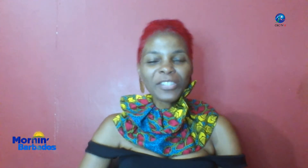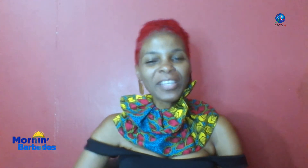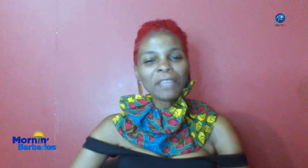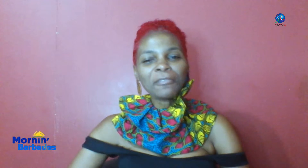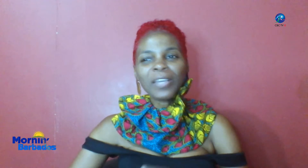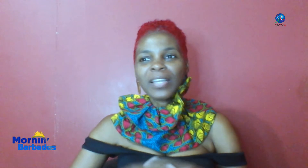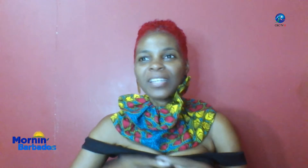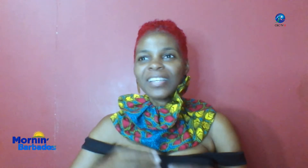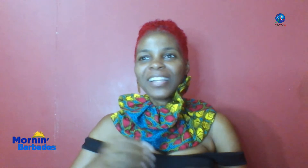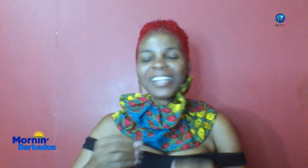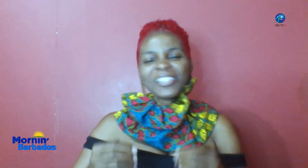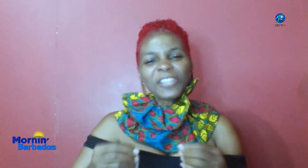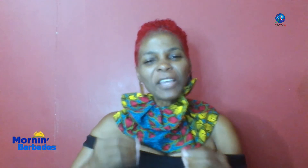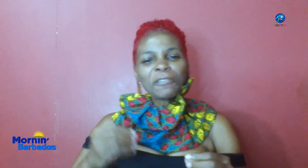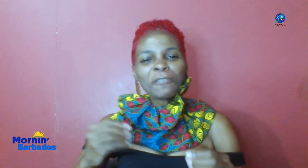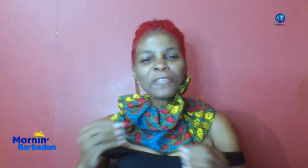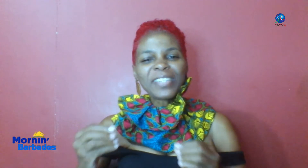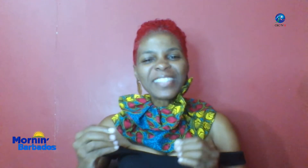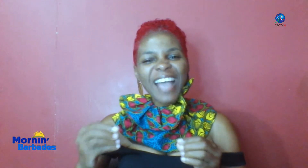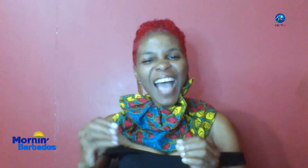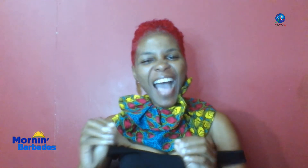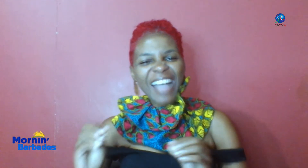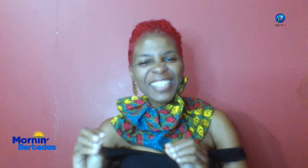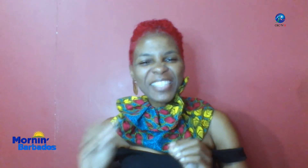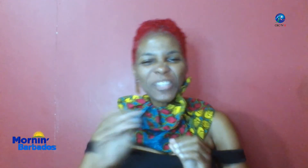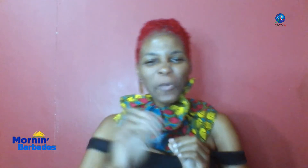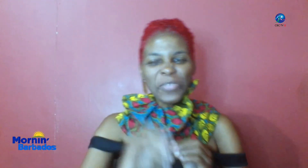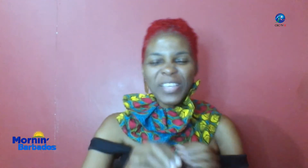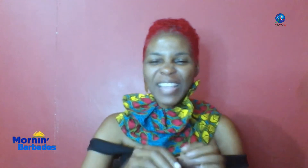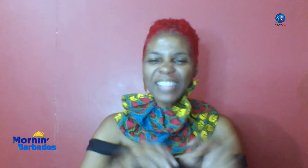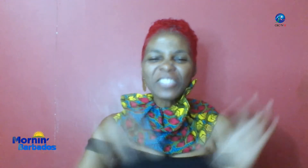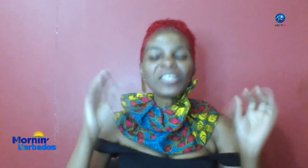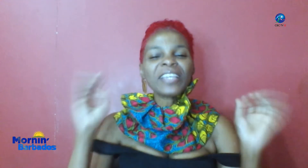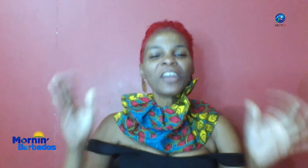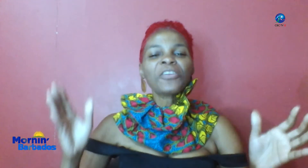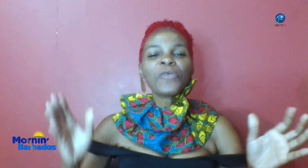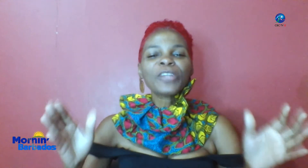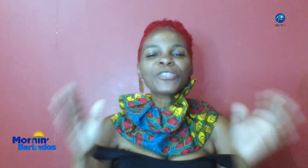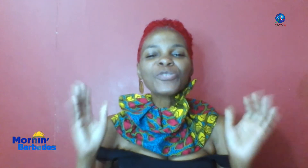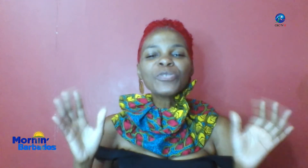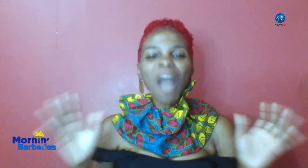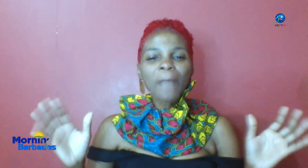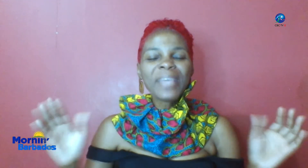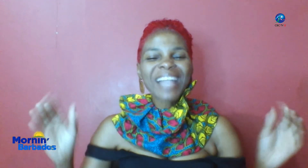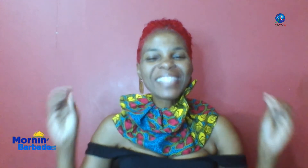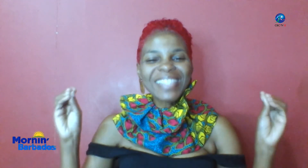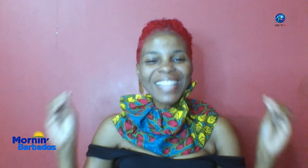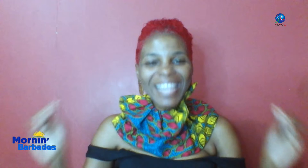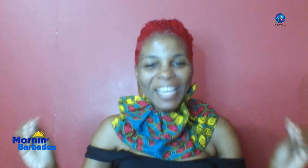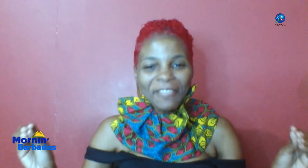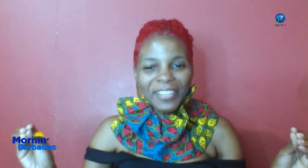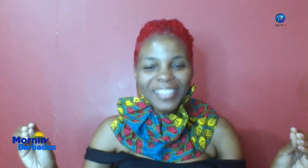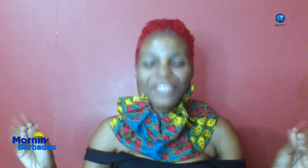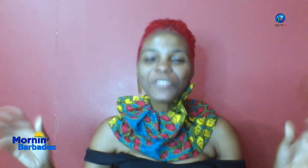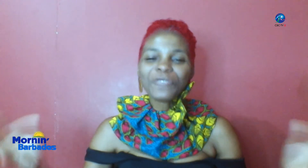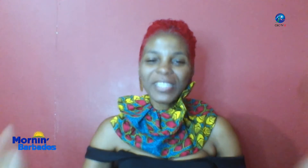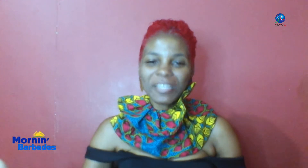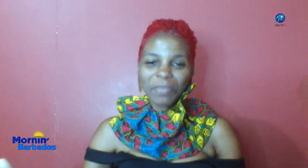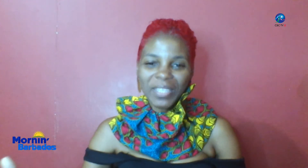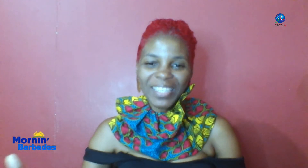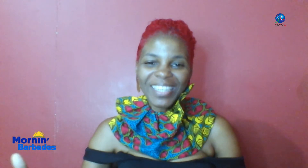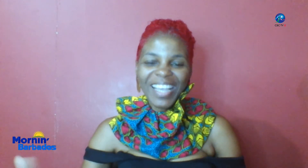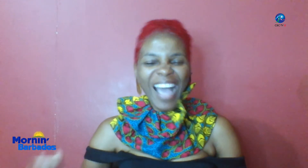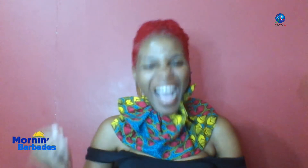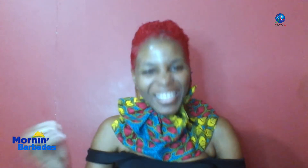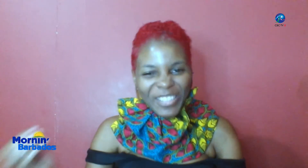well. So if you feel to add something that, in other words, do not be a slave to the Yes.